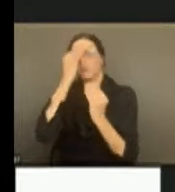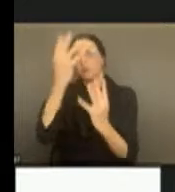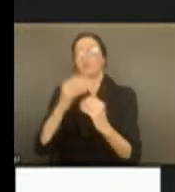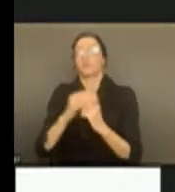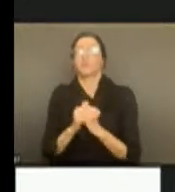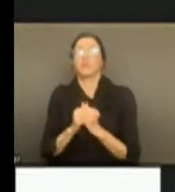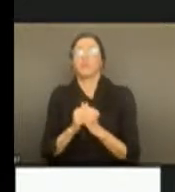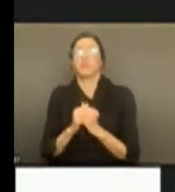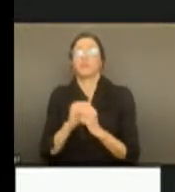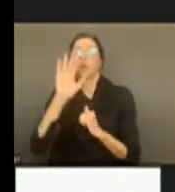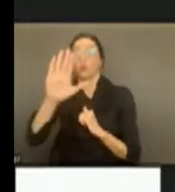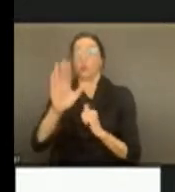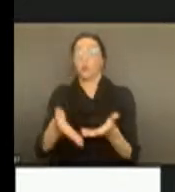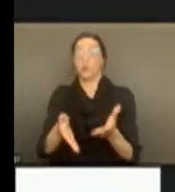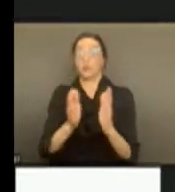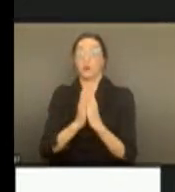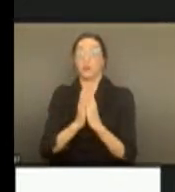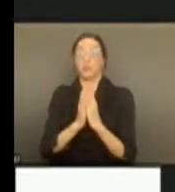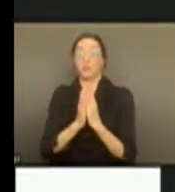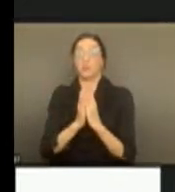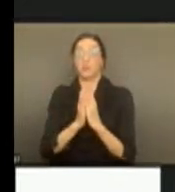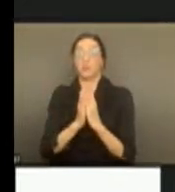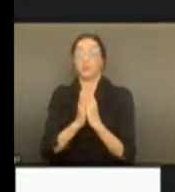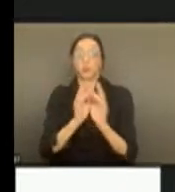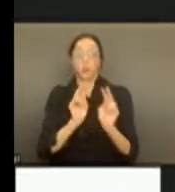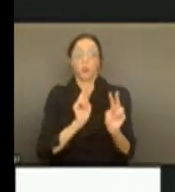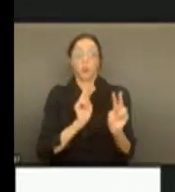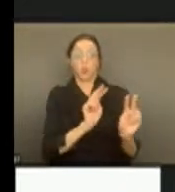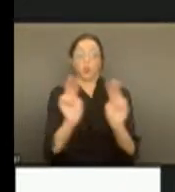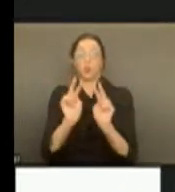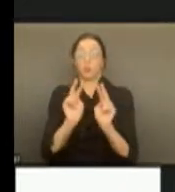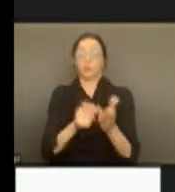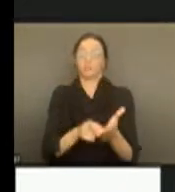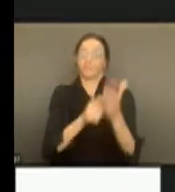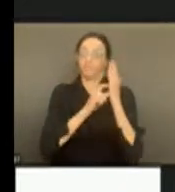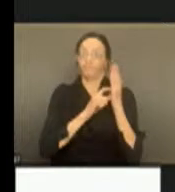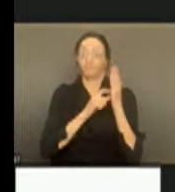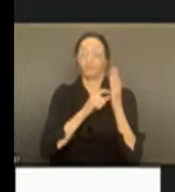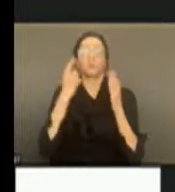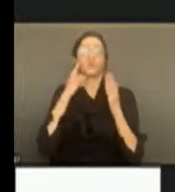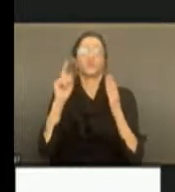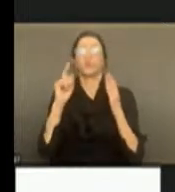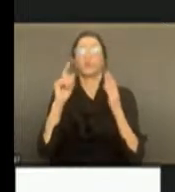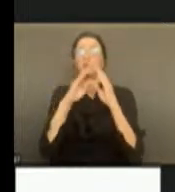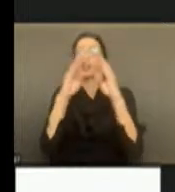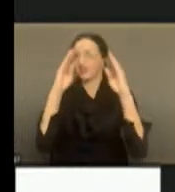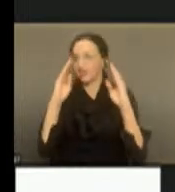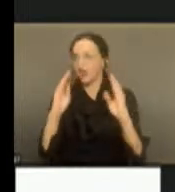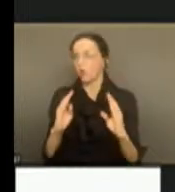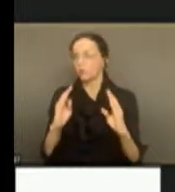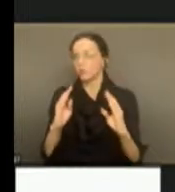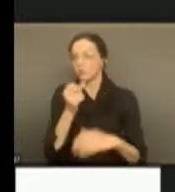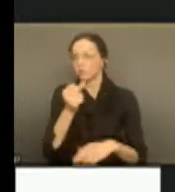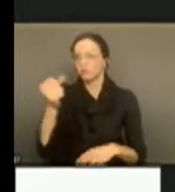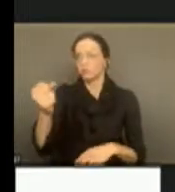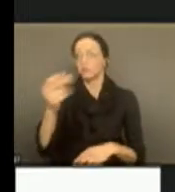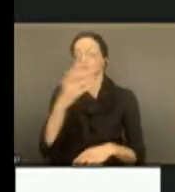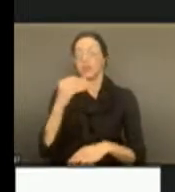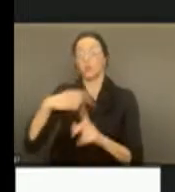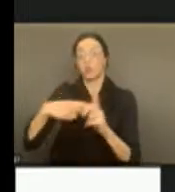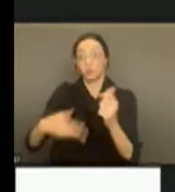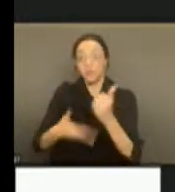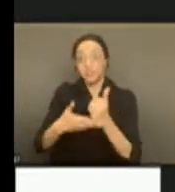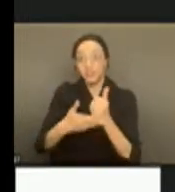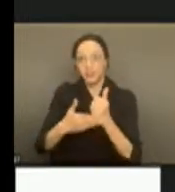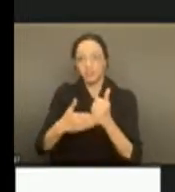revisit the criteria for housing and rental assistance as well. The next speaker I have, actually before I get to the next speaker, I